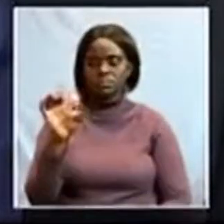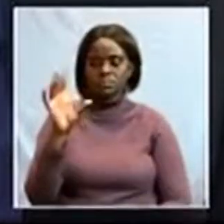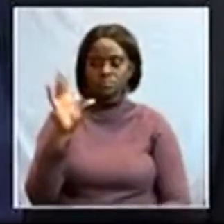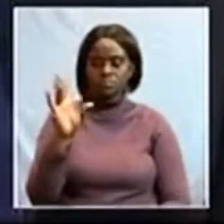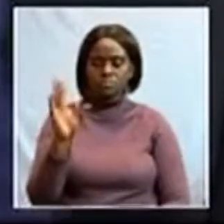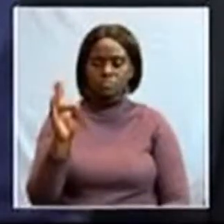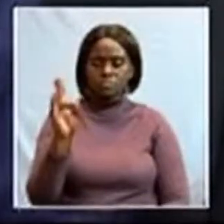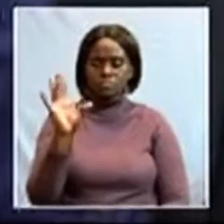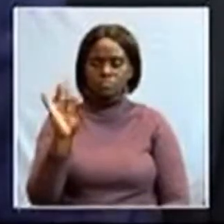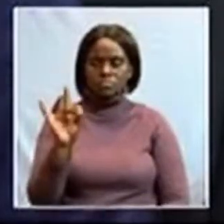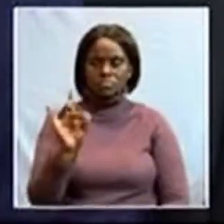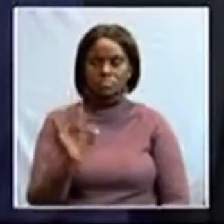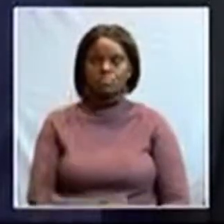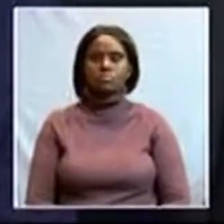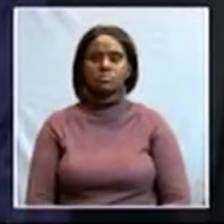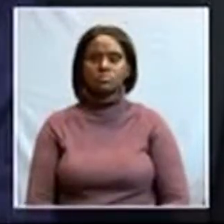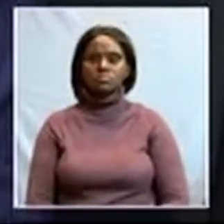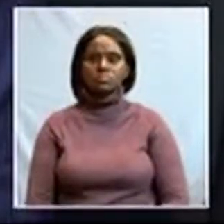988,878.